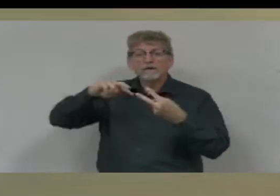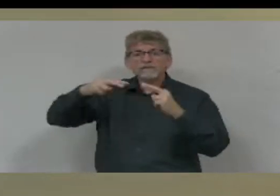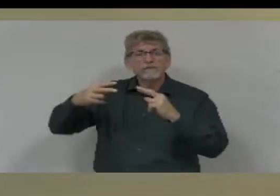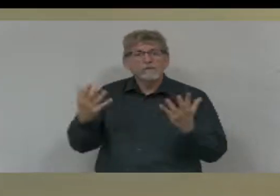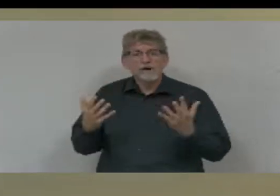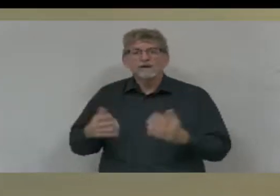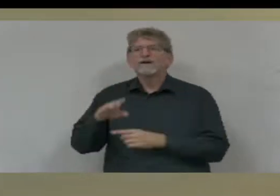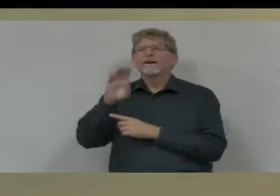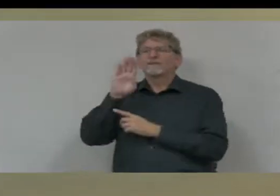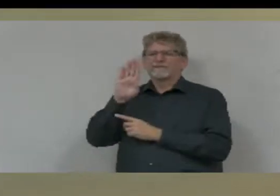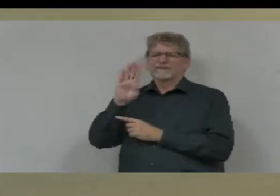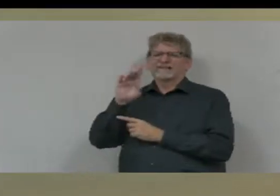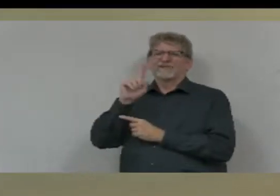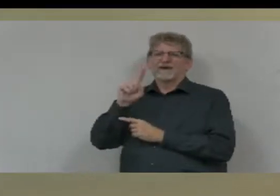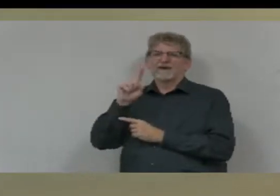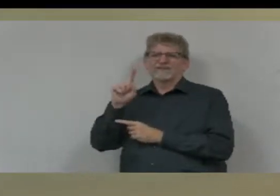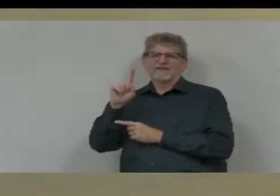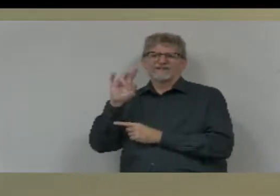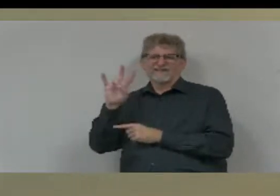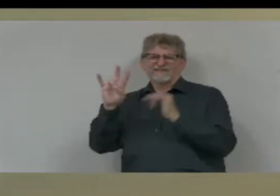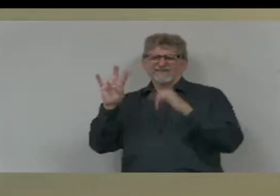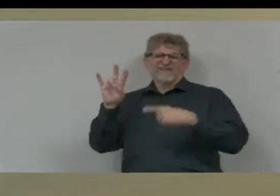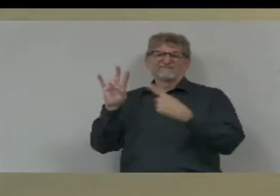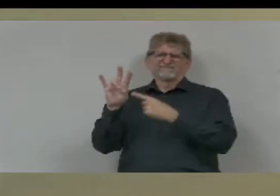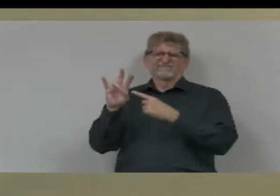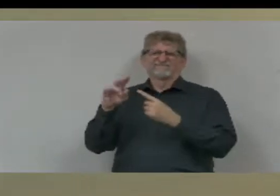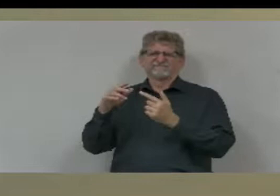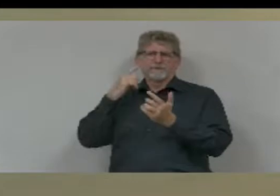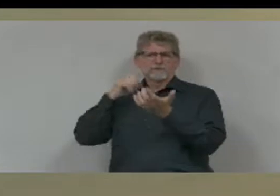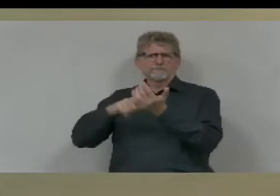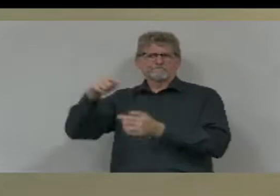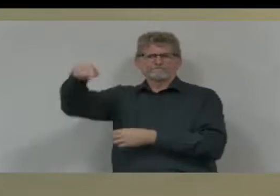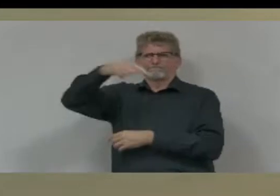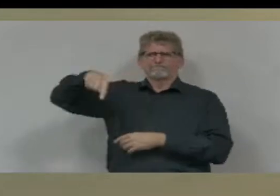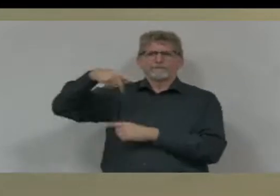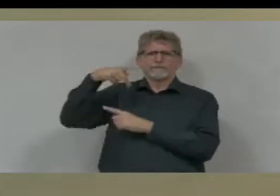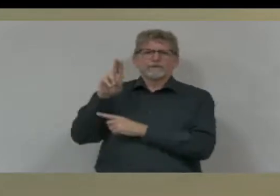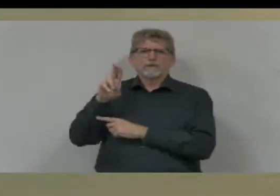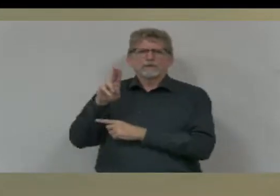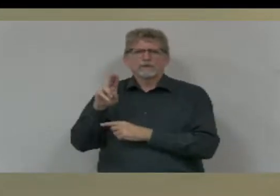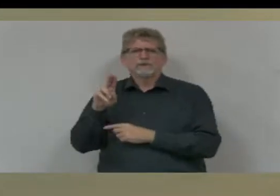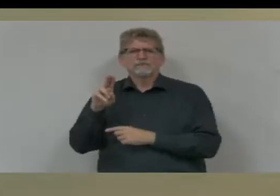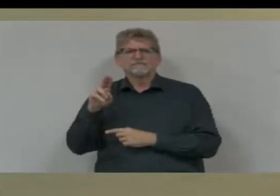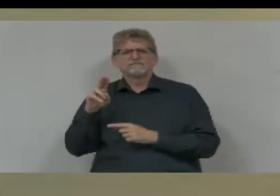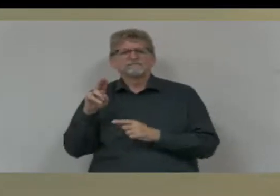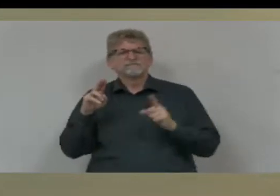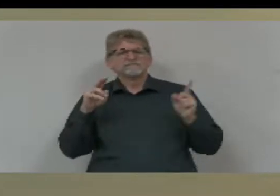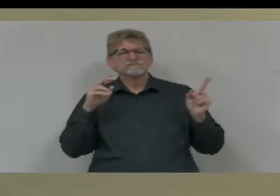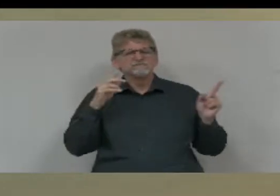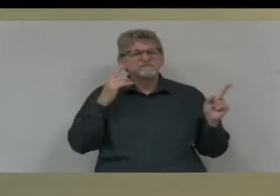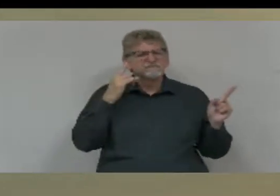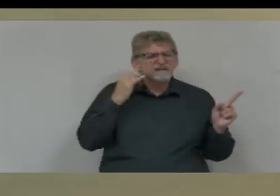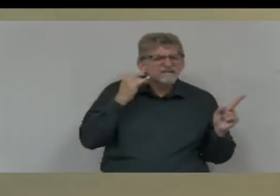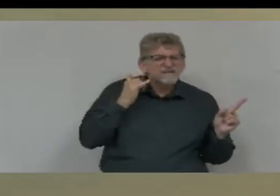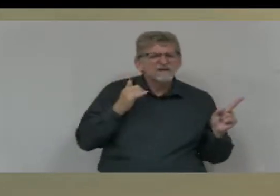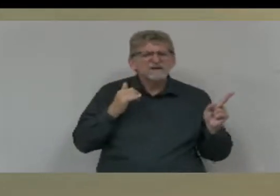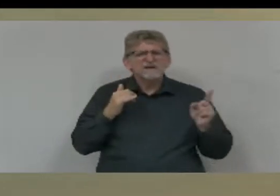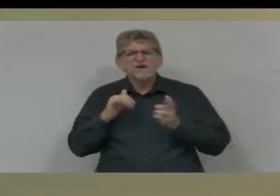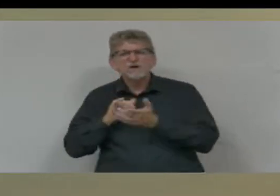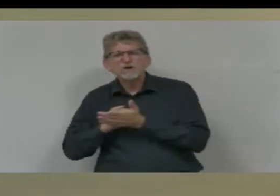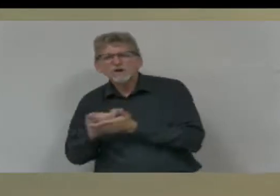common. We have a couple California variants, a couple New York variants, one South African